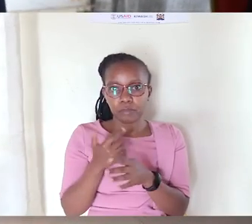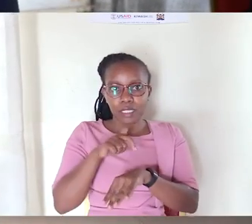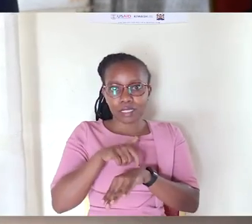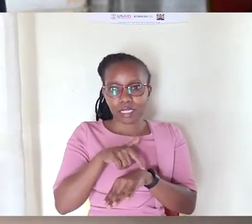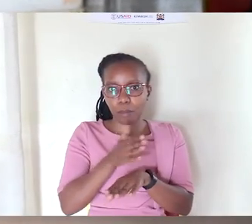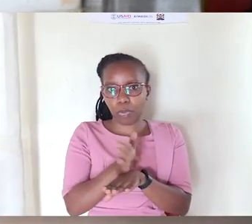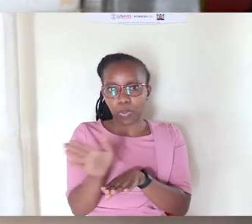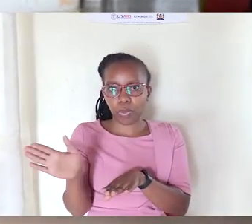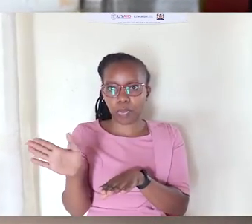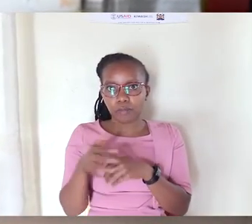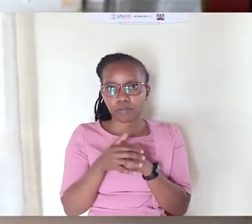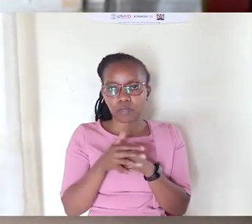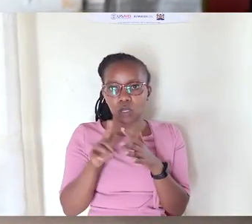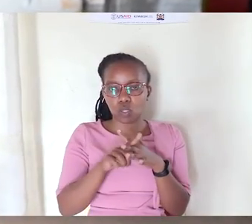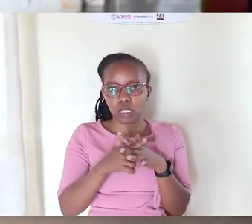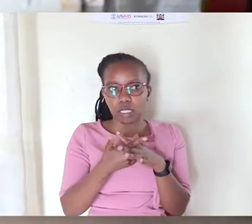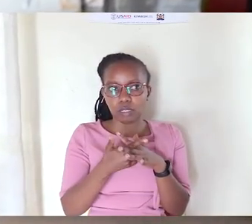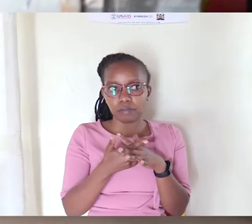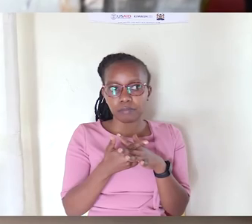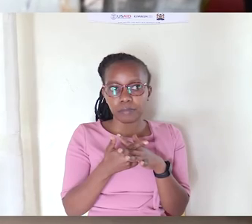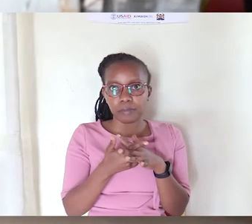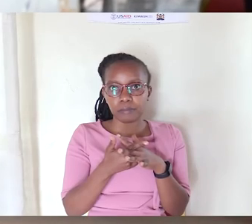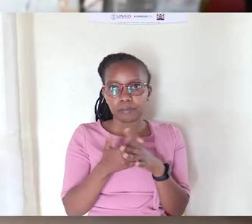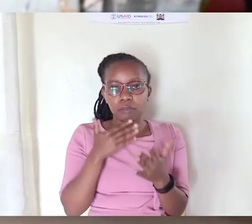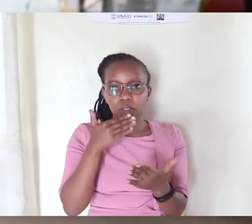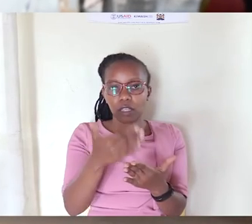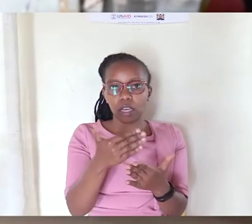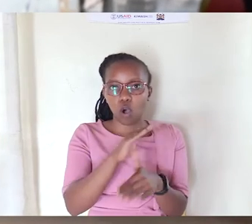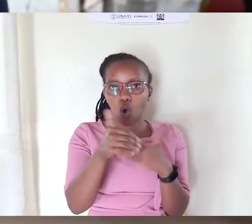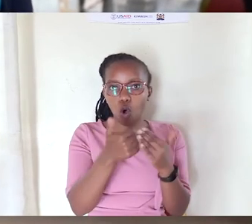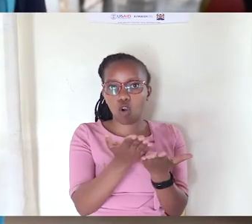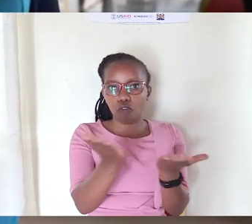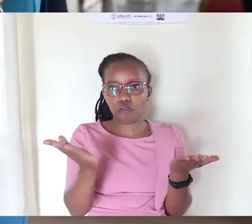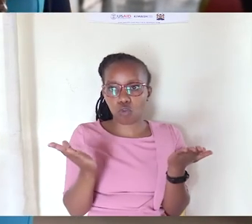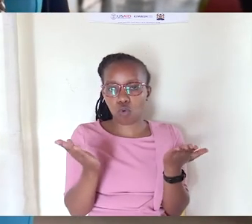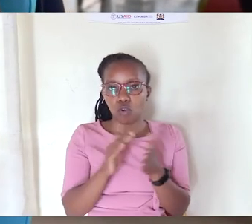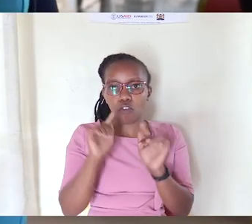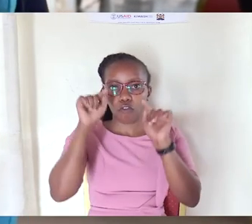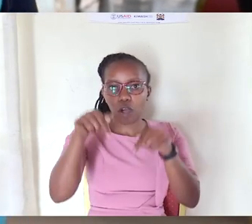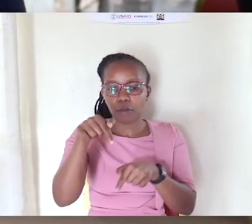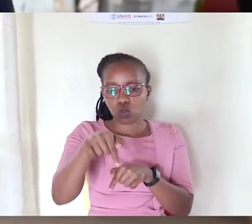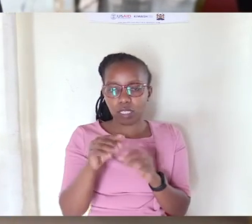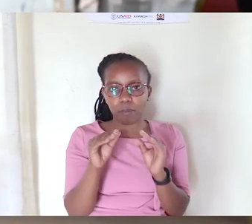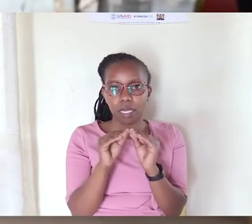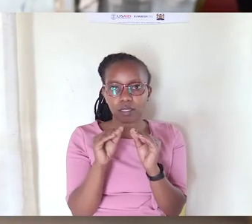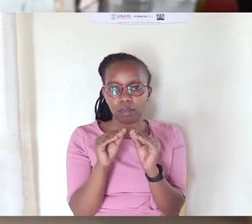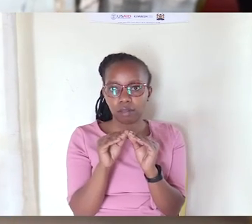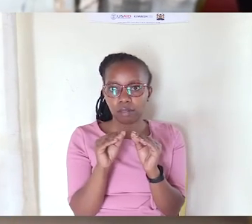Yeah. So to begin with, I want to thank all of you for making it to this